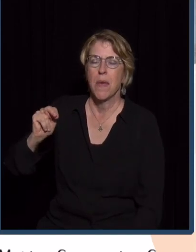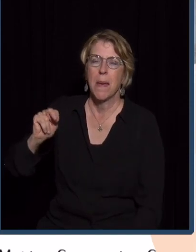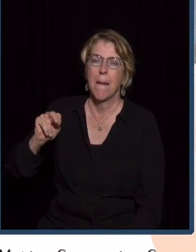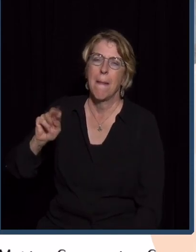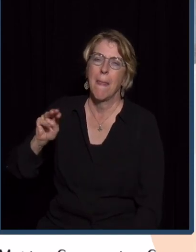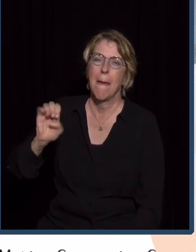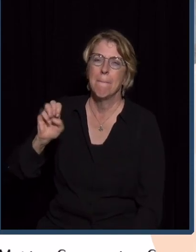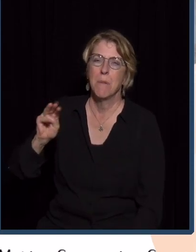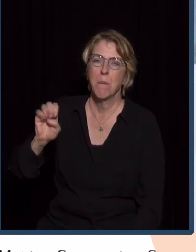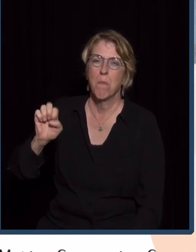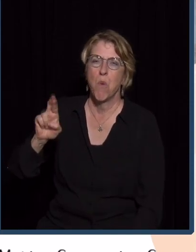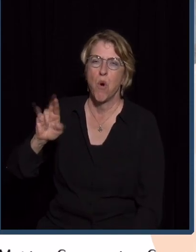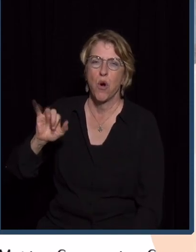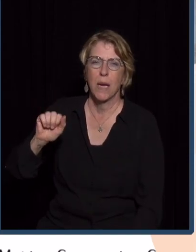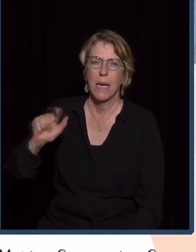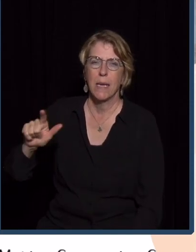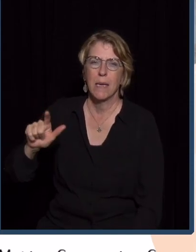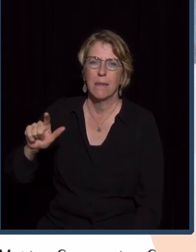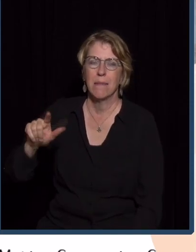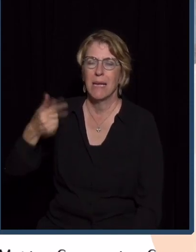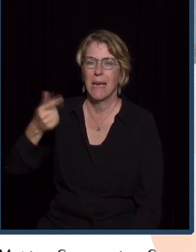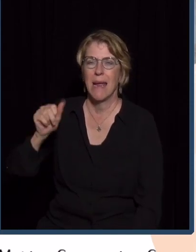to